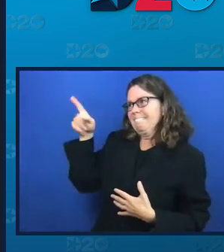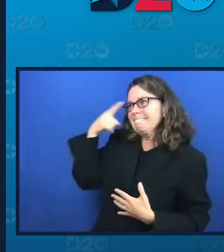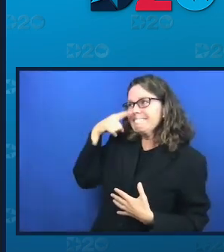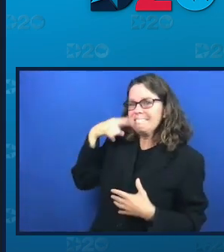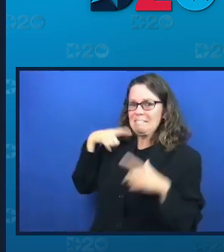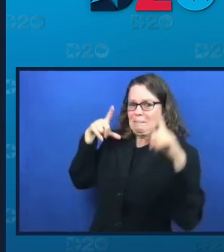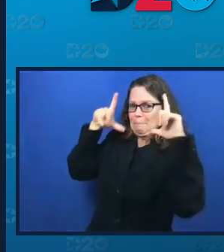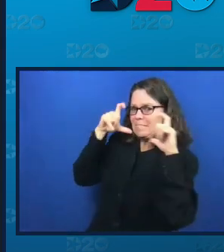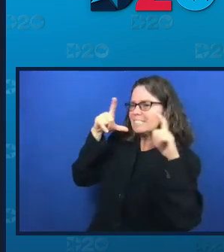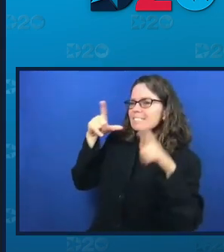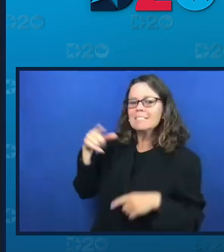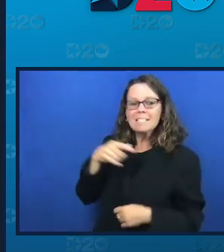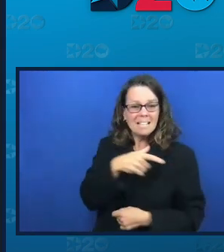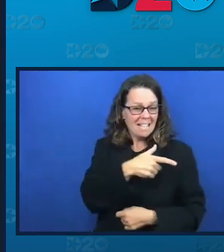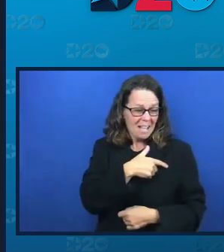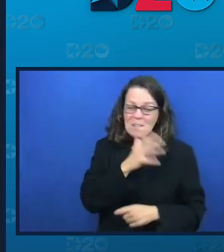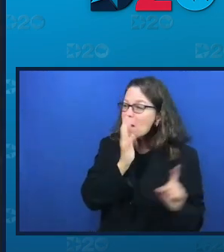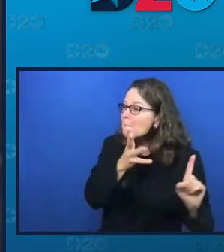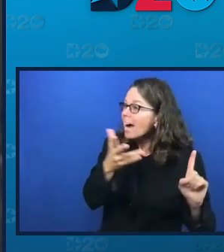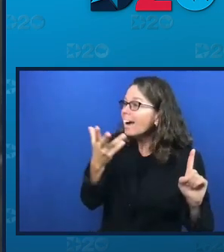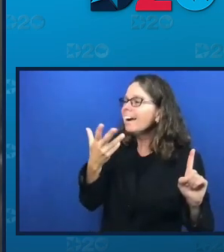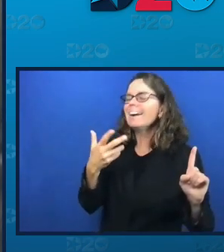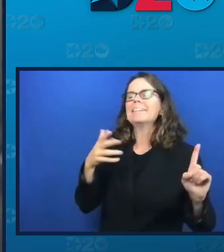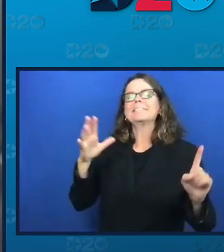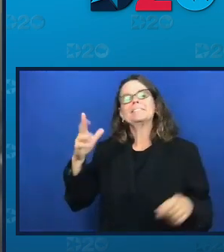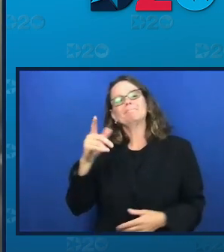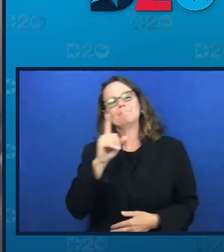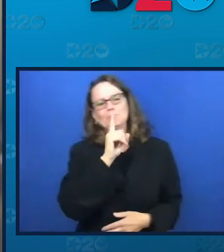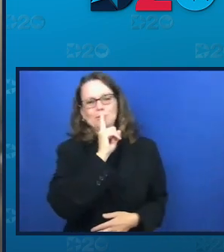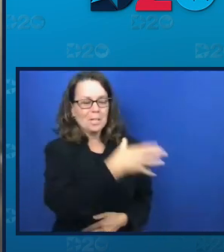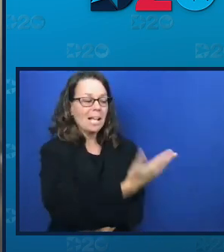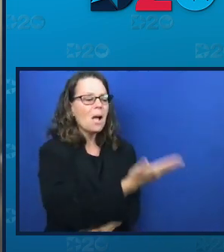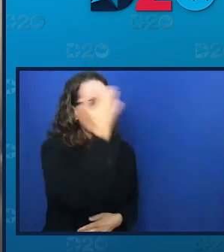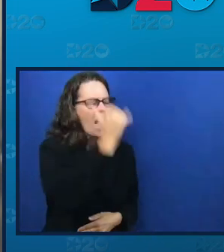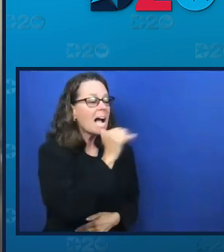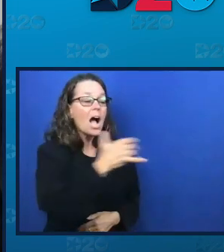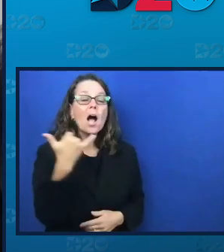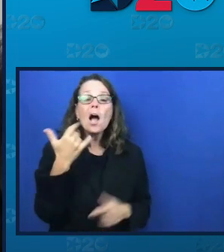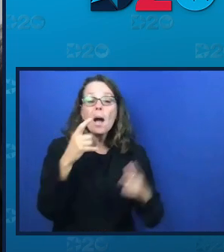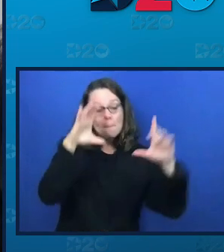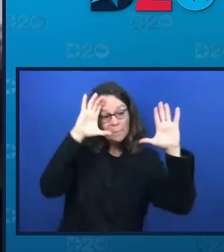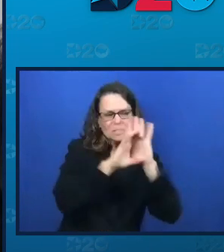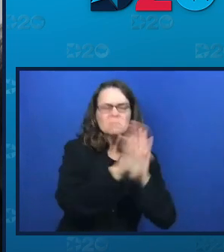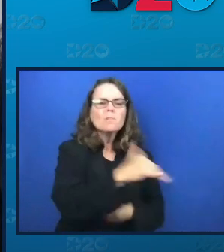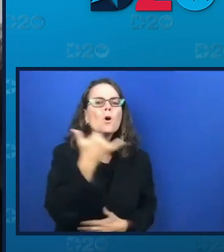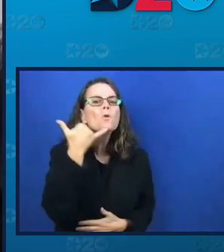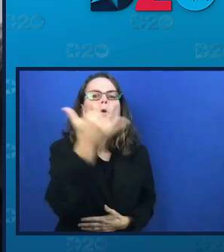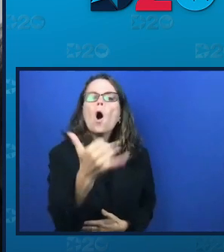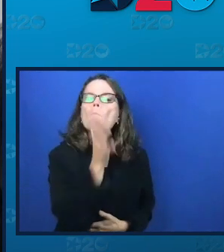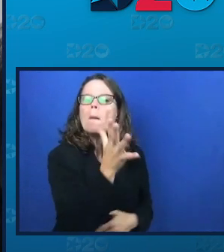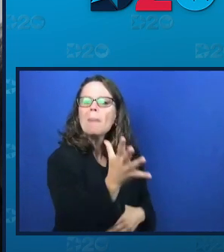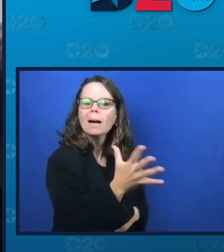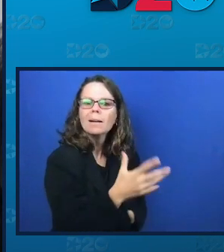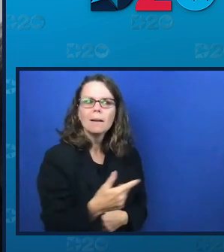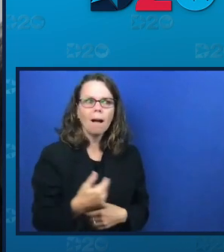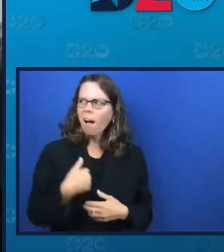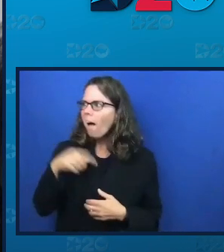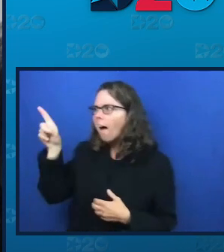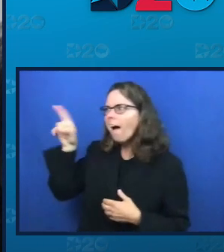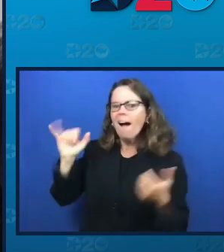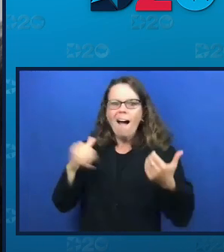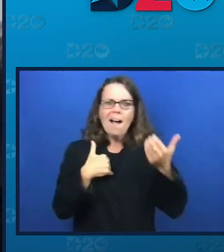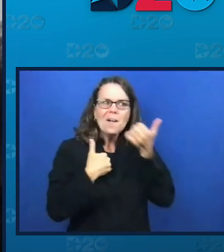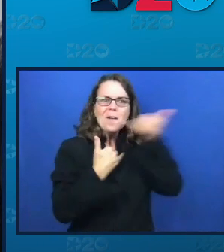can see here. Let's call her. I called her. Someone wants to talk to you. Hi, Grammy, this is Joe Biden. She